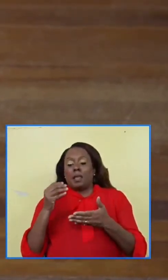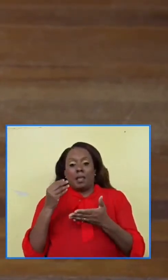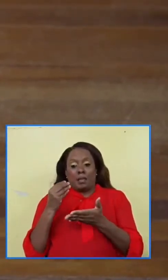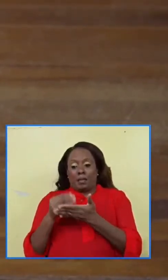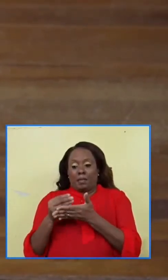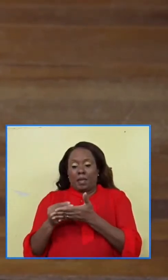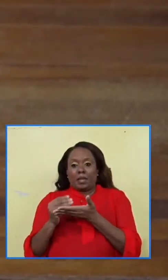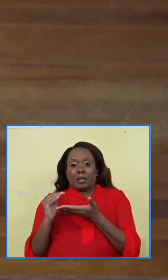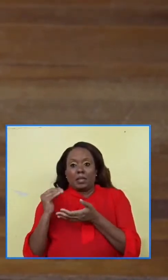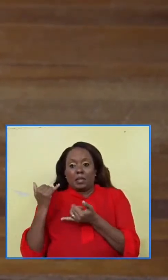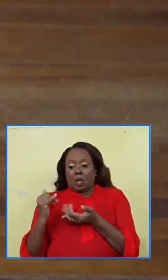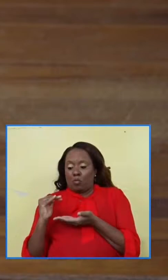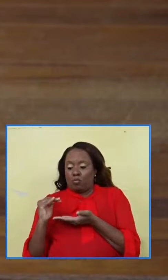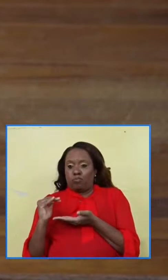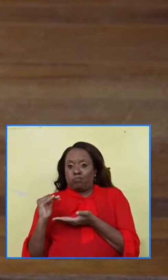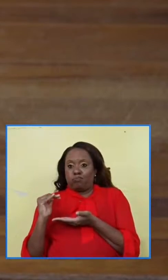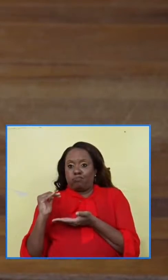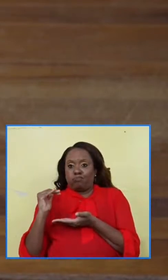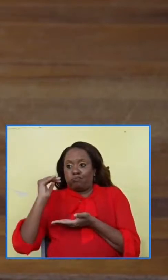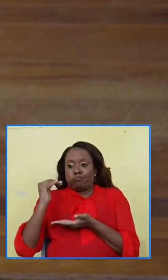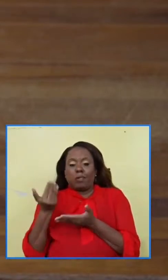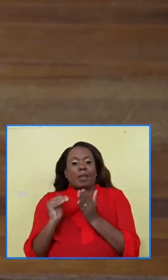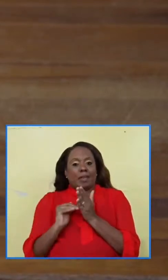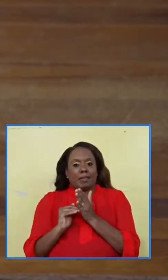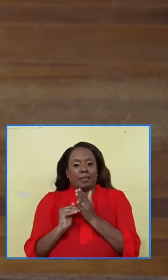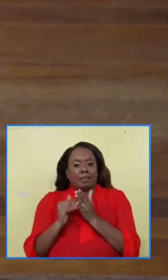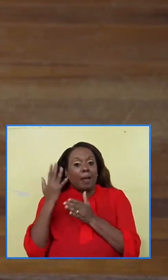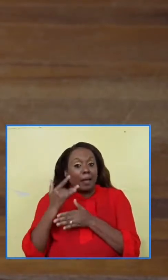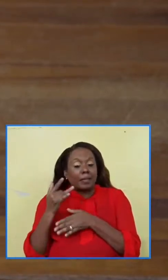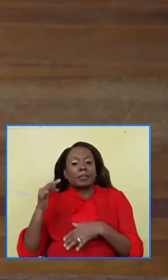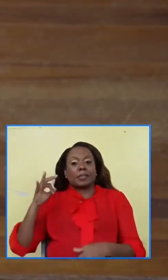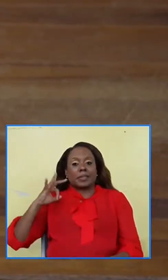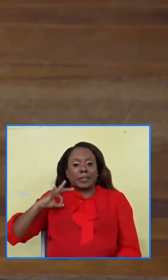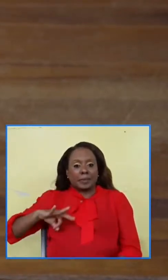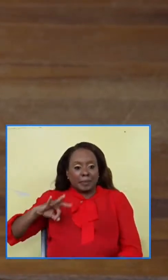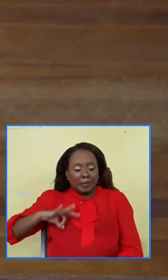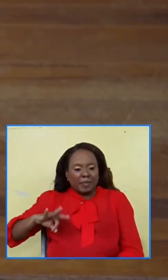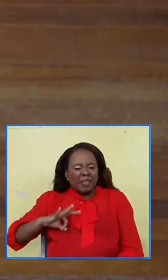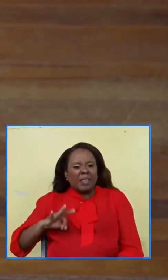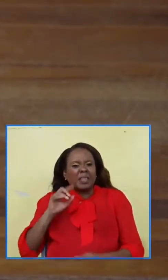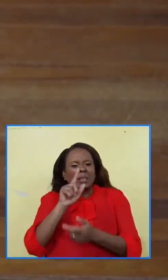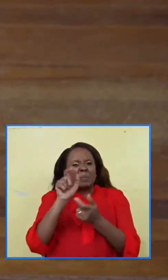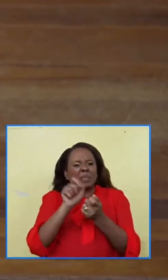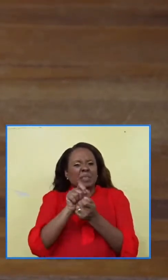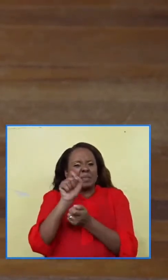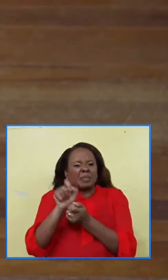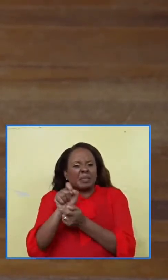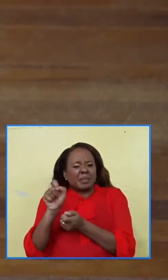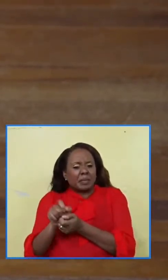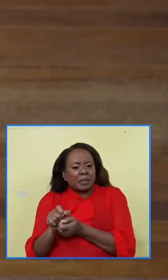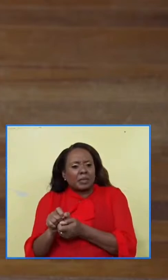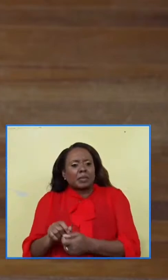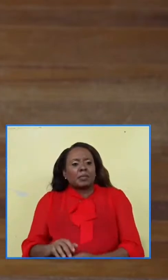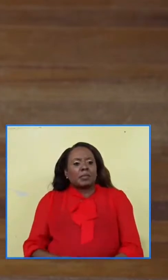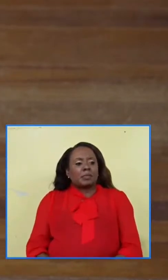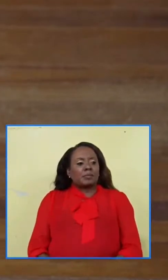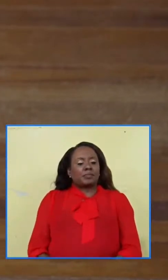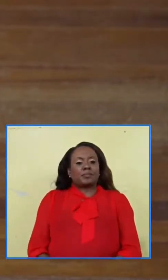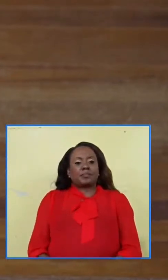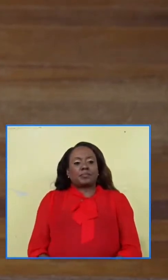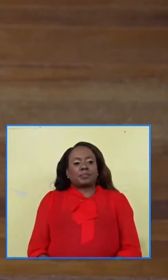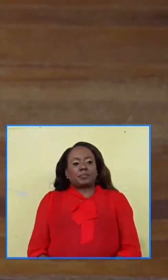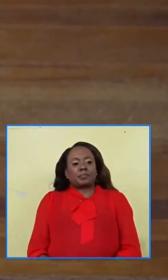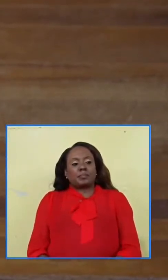pretty much built back up itself. So because the benefits are fairly defined, I don't think people might agree with